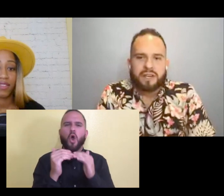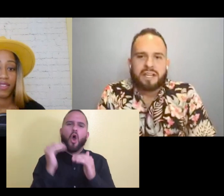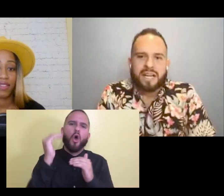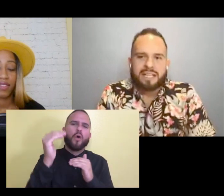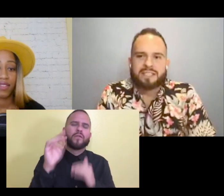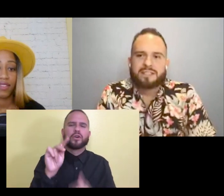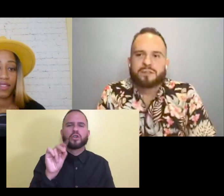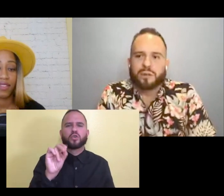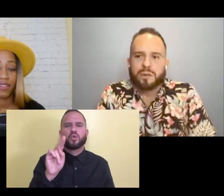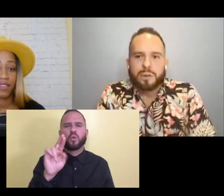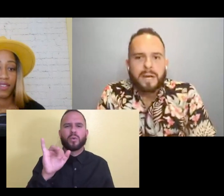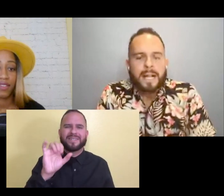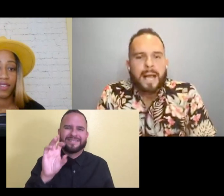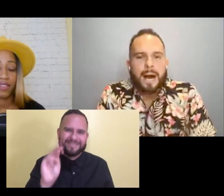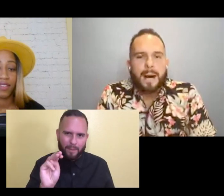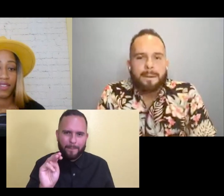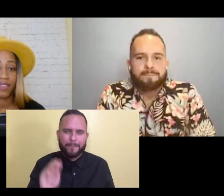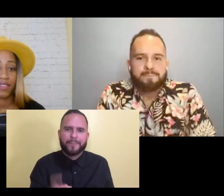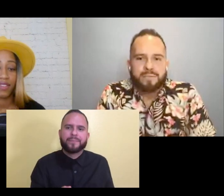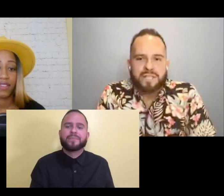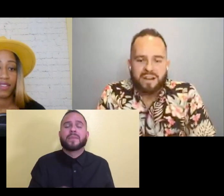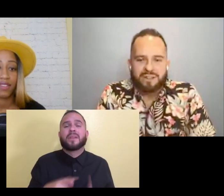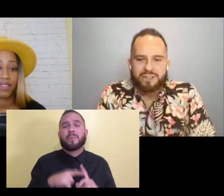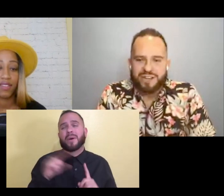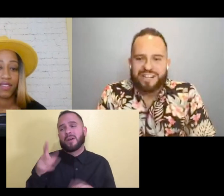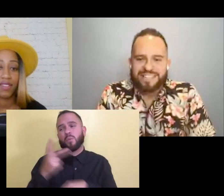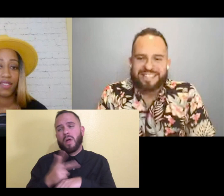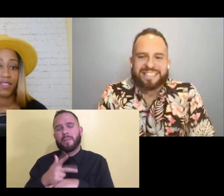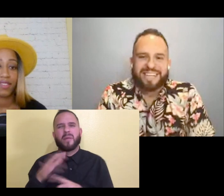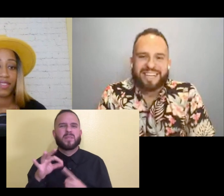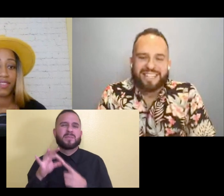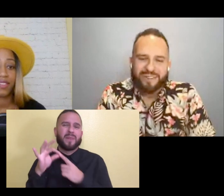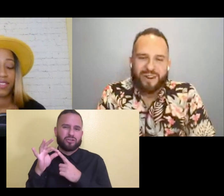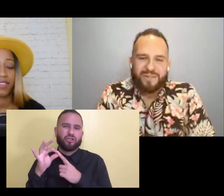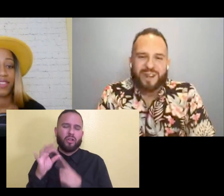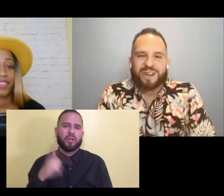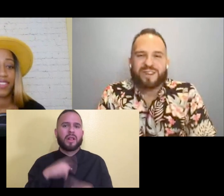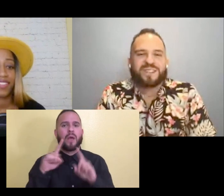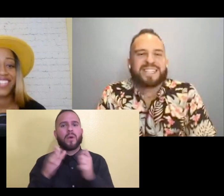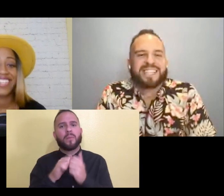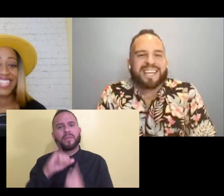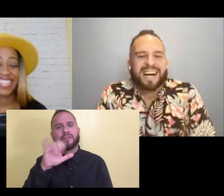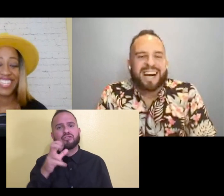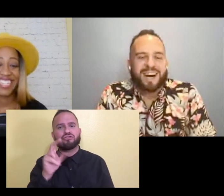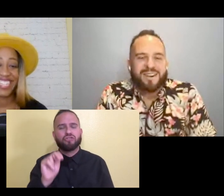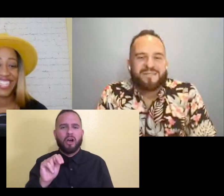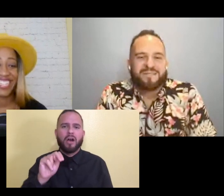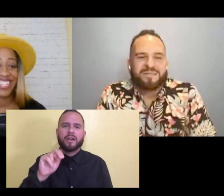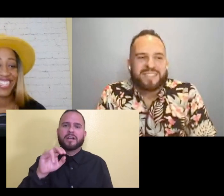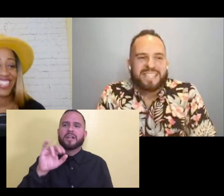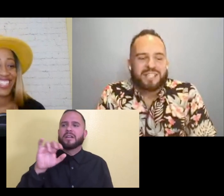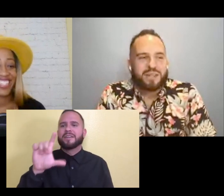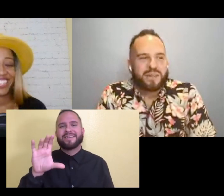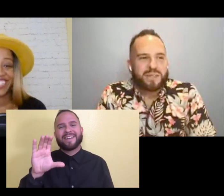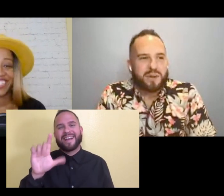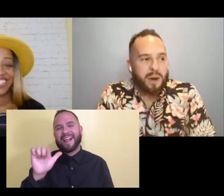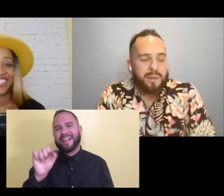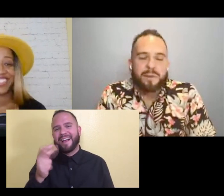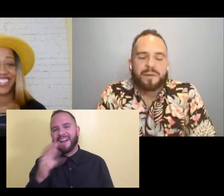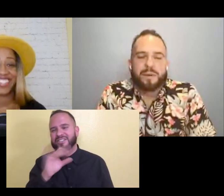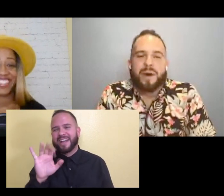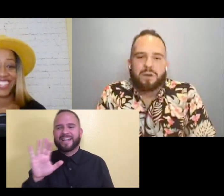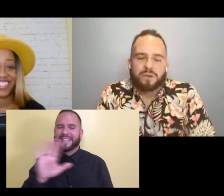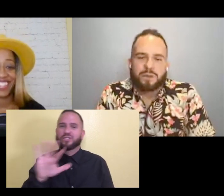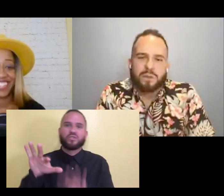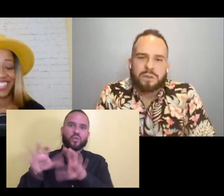John Clash and his crew. Shout out to John Clash and the Guatemala crew. Um, to Guatemala to